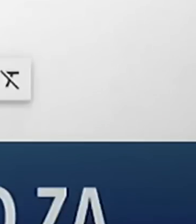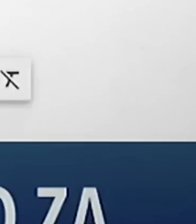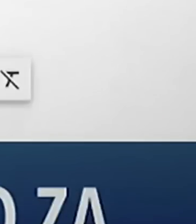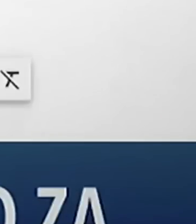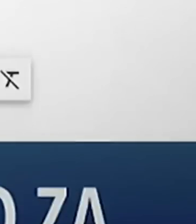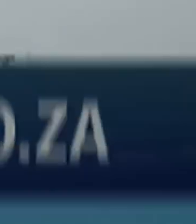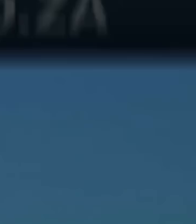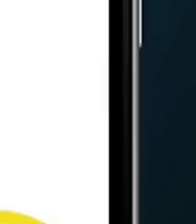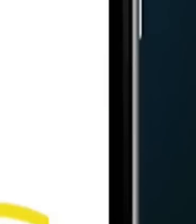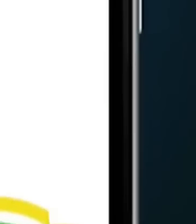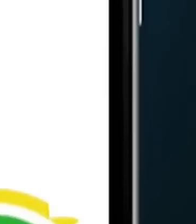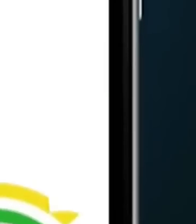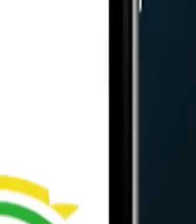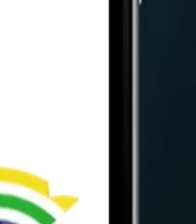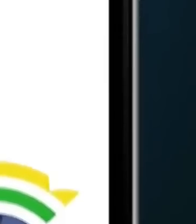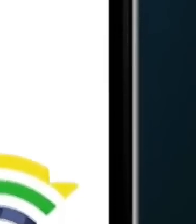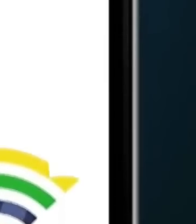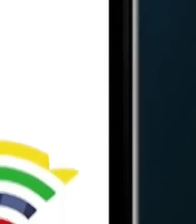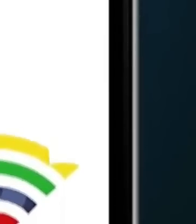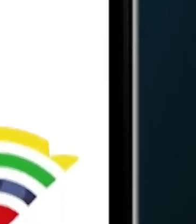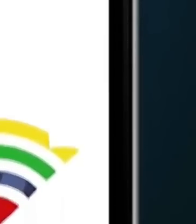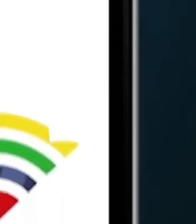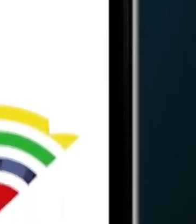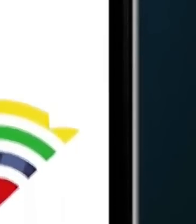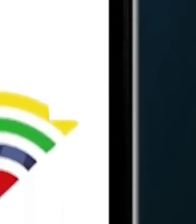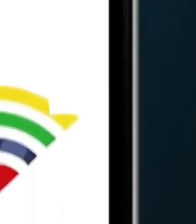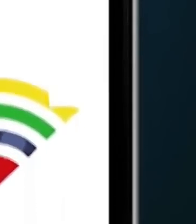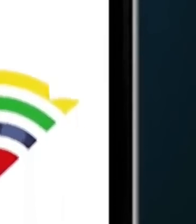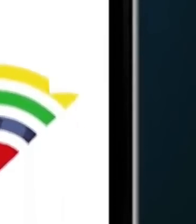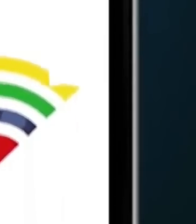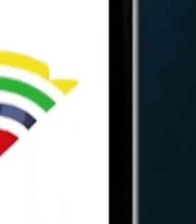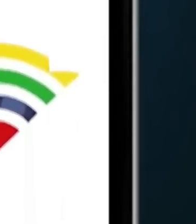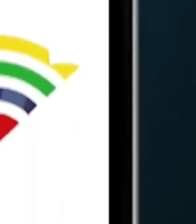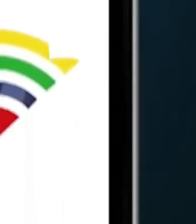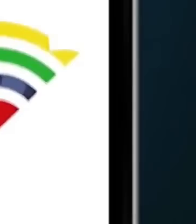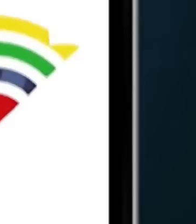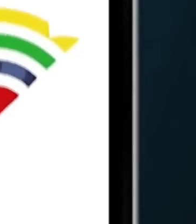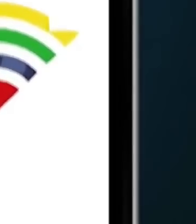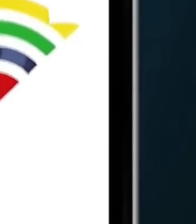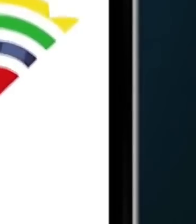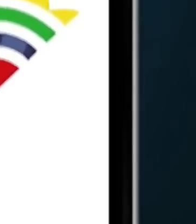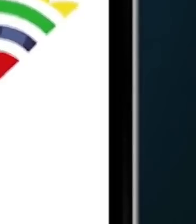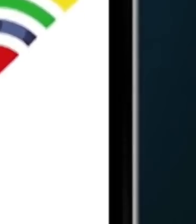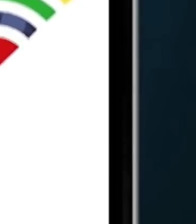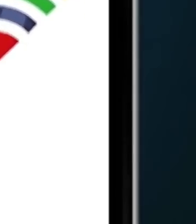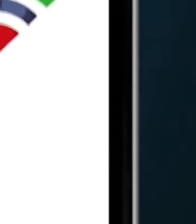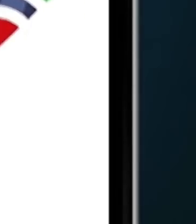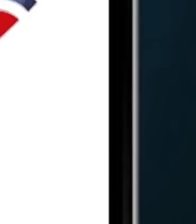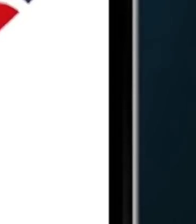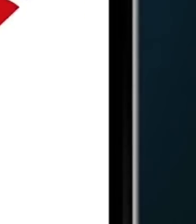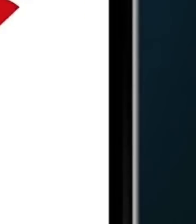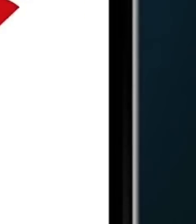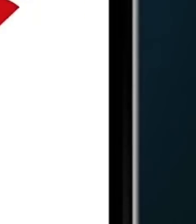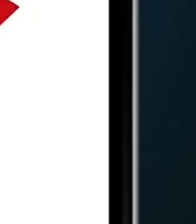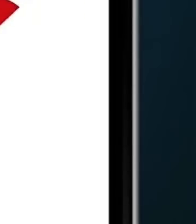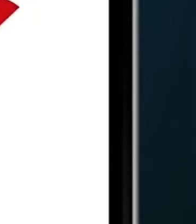news@sabc.co.za. SABC News lentšu la gago re ikemetše ga re tšee lehlakore.